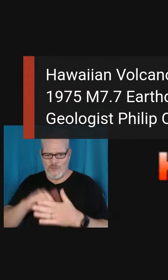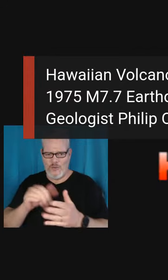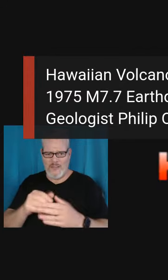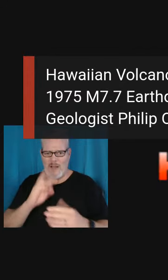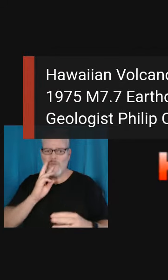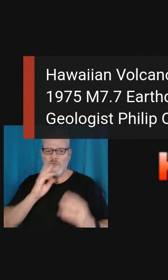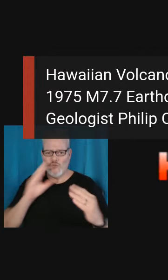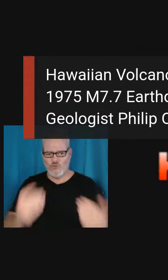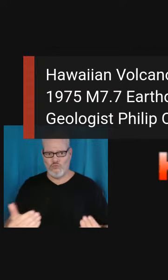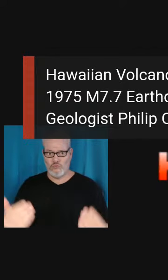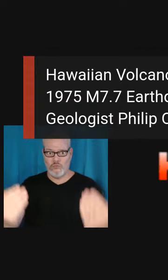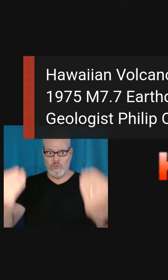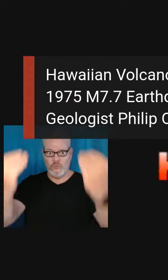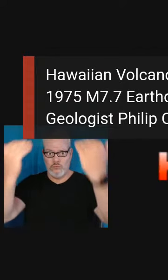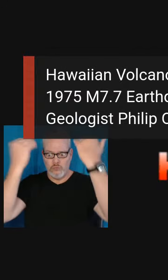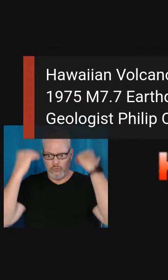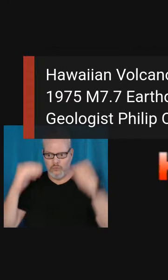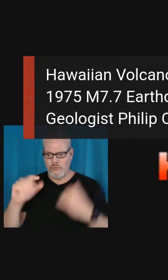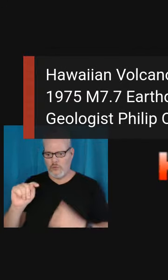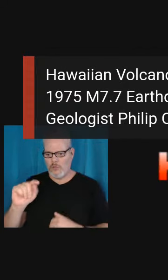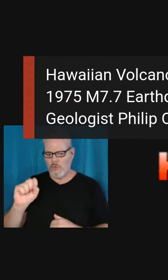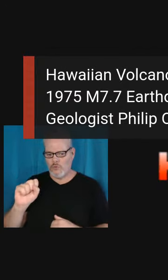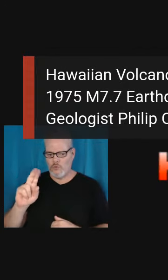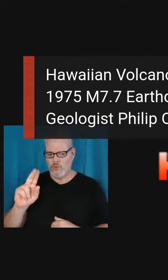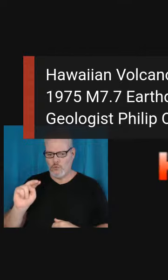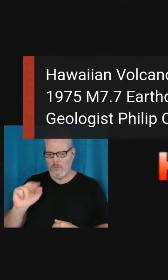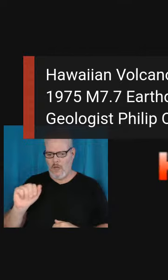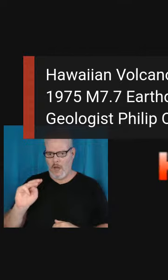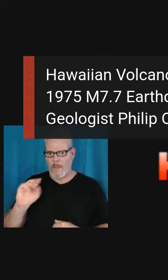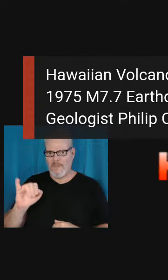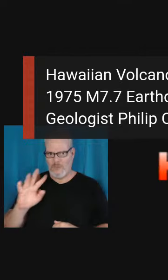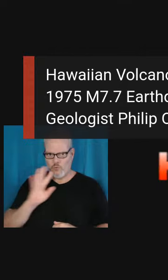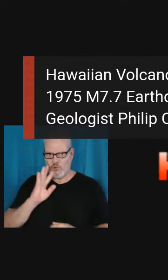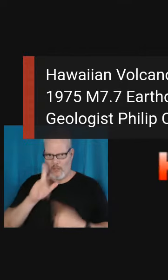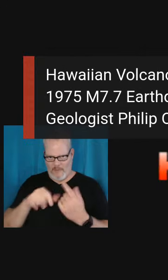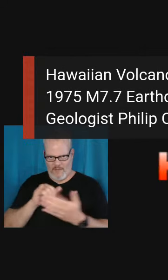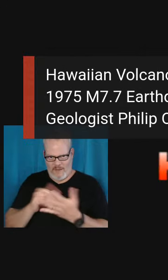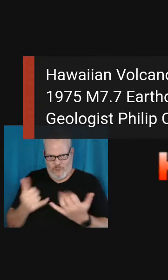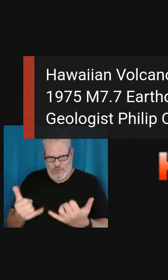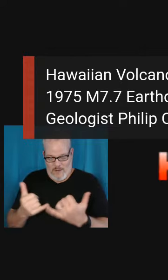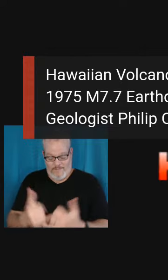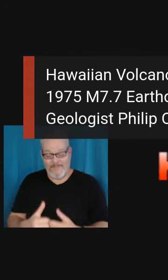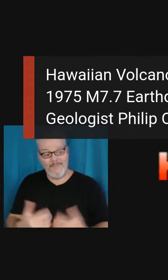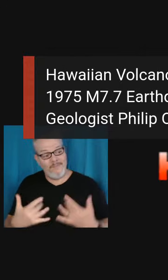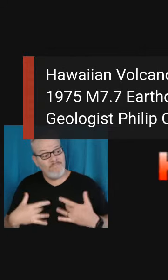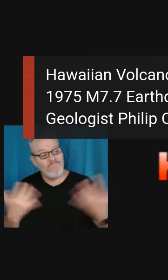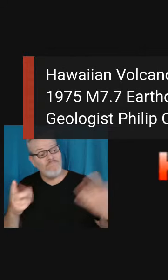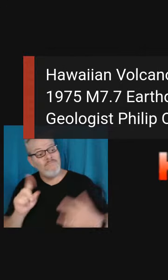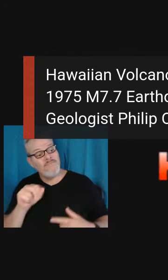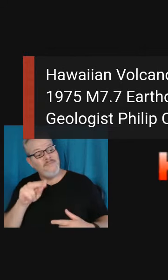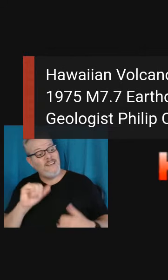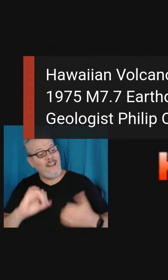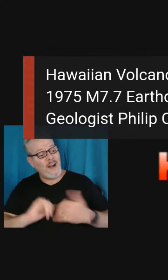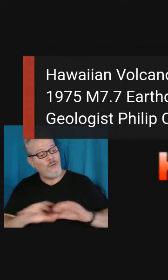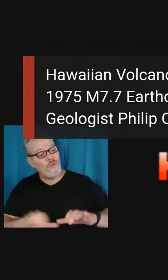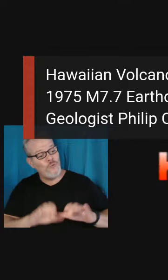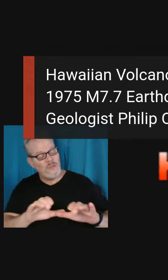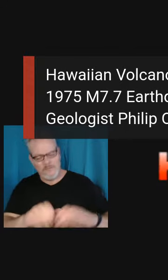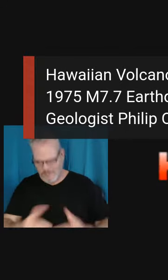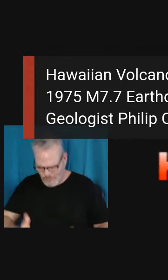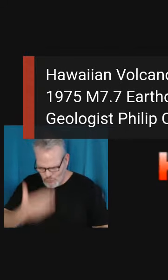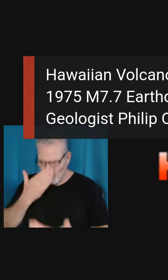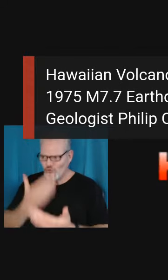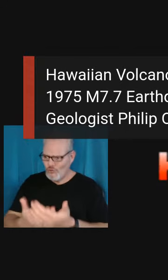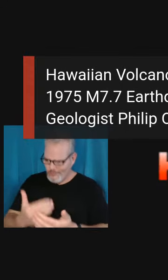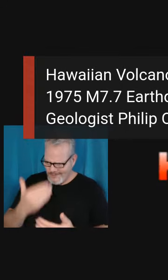little bit too on the back half of our show today. How are you today, Dane? How's your week been? Doing good. Yeah, we've just